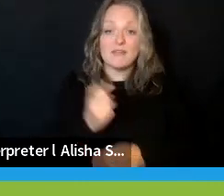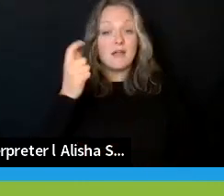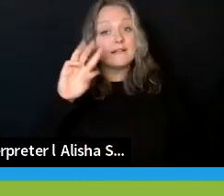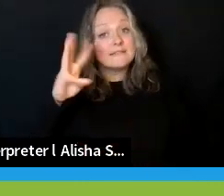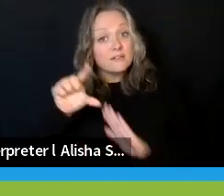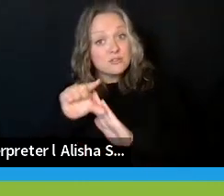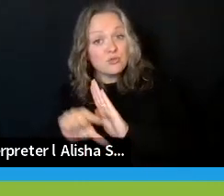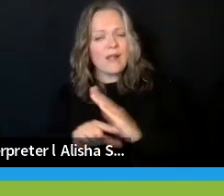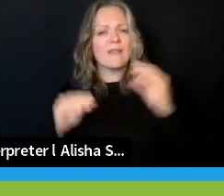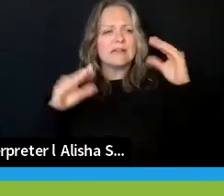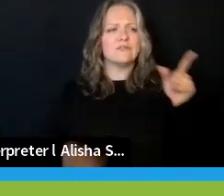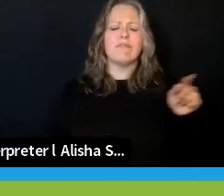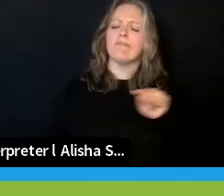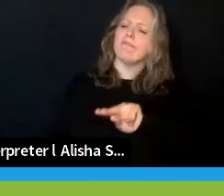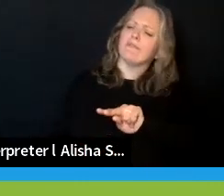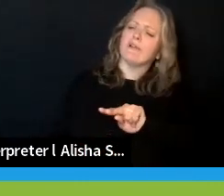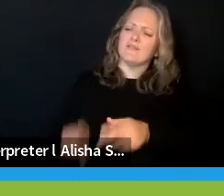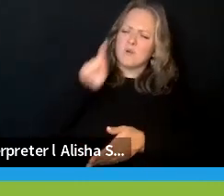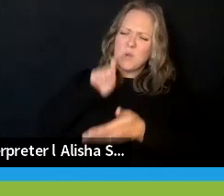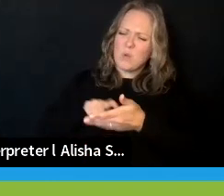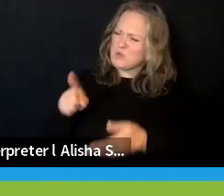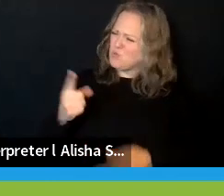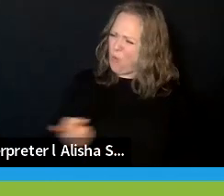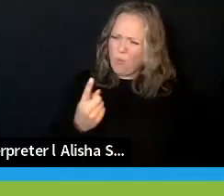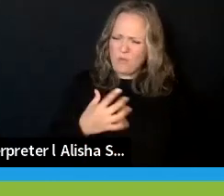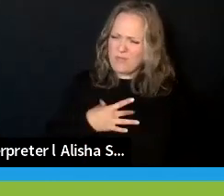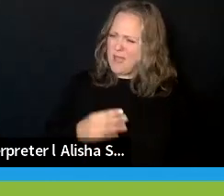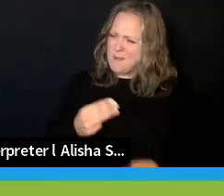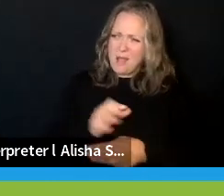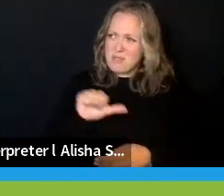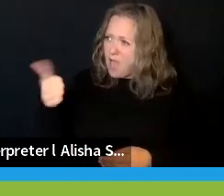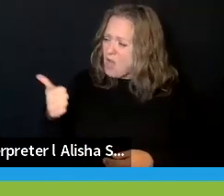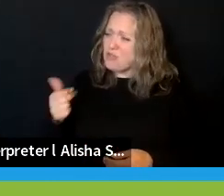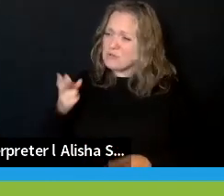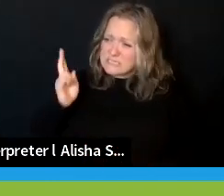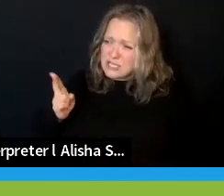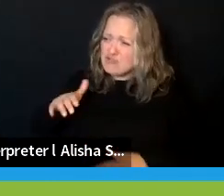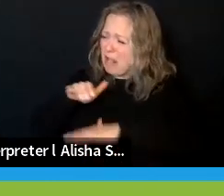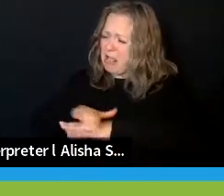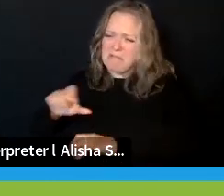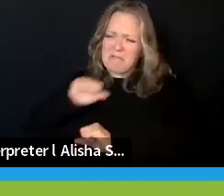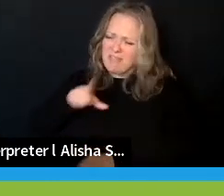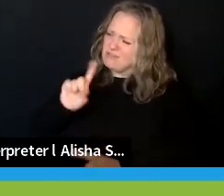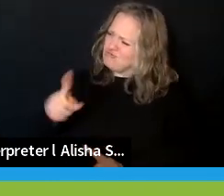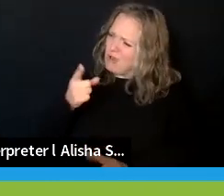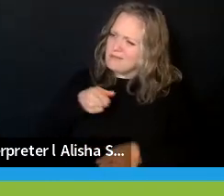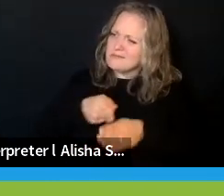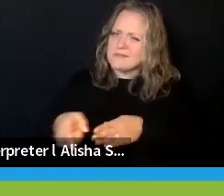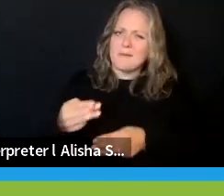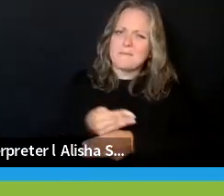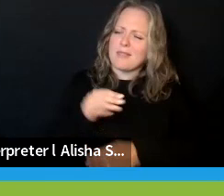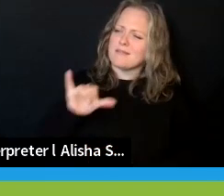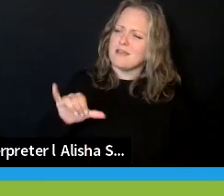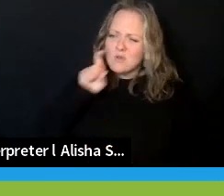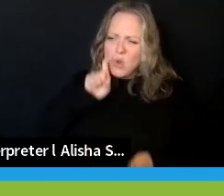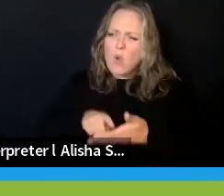teacher noticed that that's pretty much all he liked to do, and that he was really struggling with self-regulation, social skills with